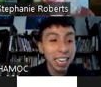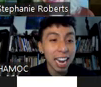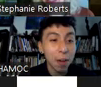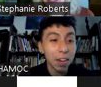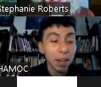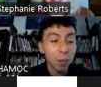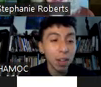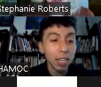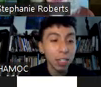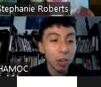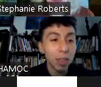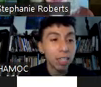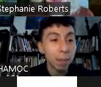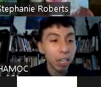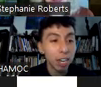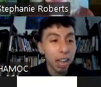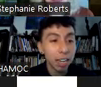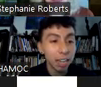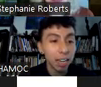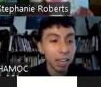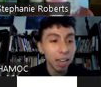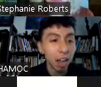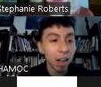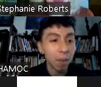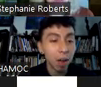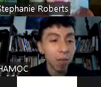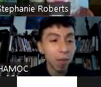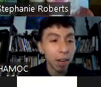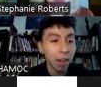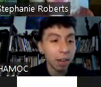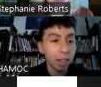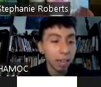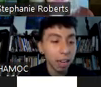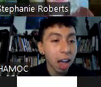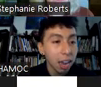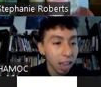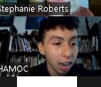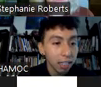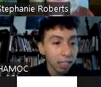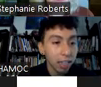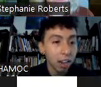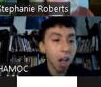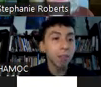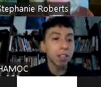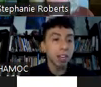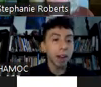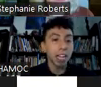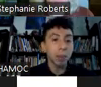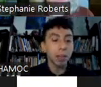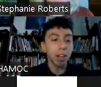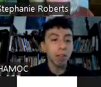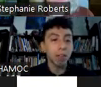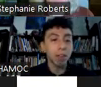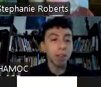That's amazing. And now, you know, it really does look with the dimensionality of and the highlights of the